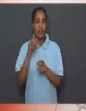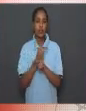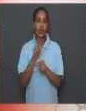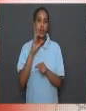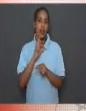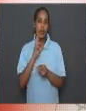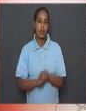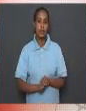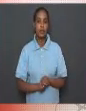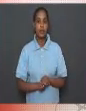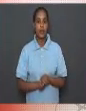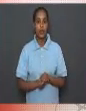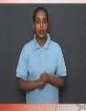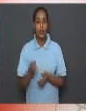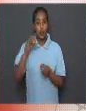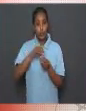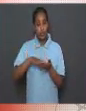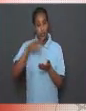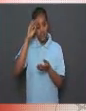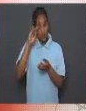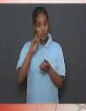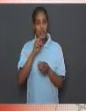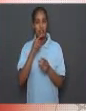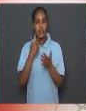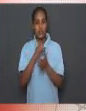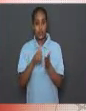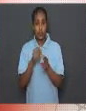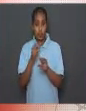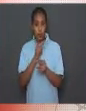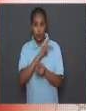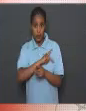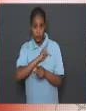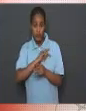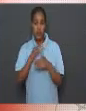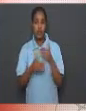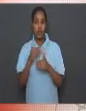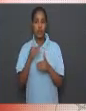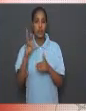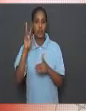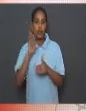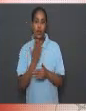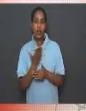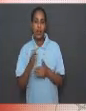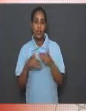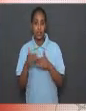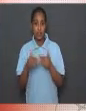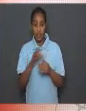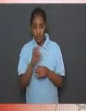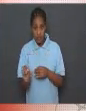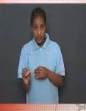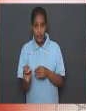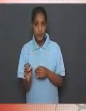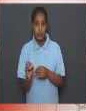rubber. We have also learned its properties, the process of vulcanization,